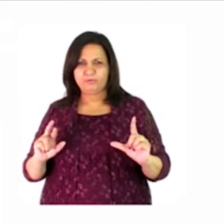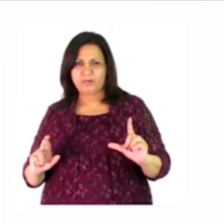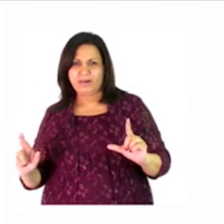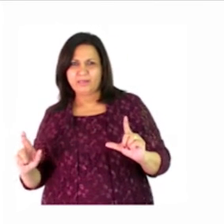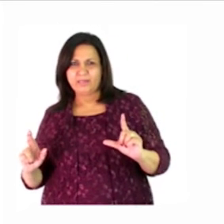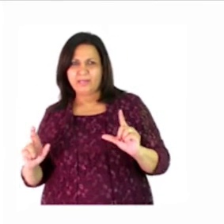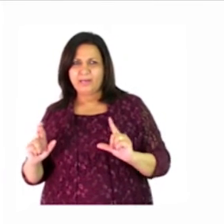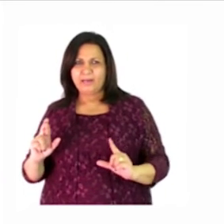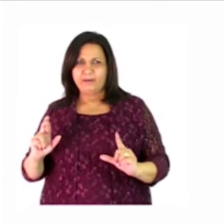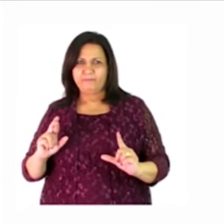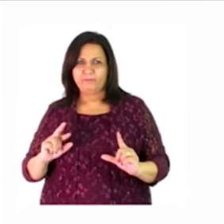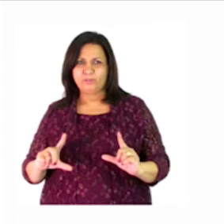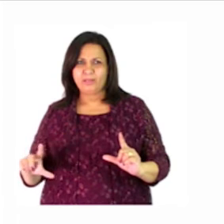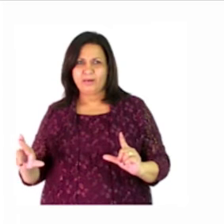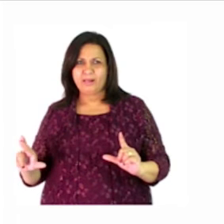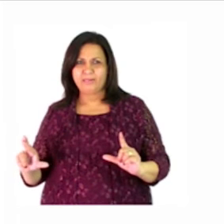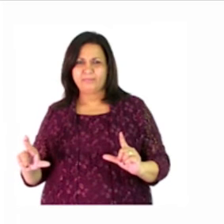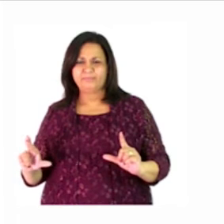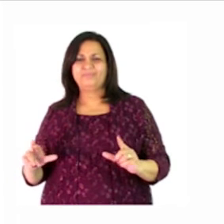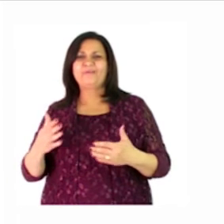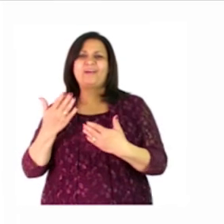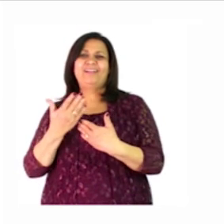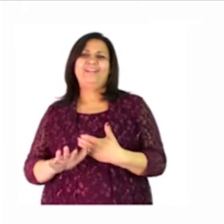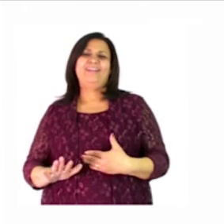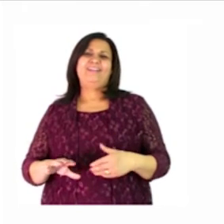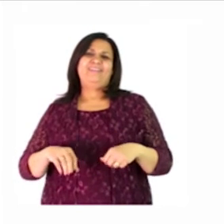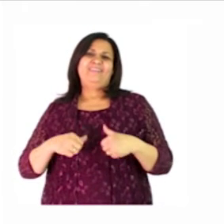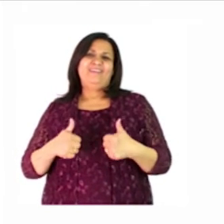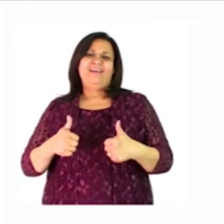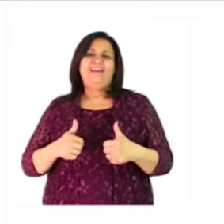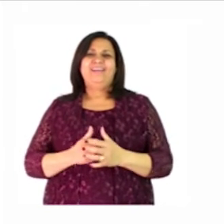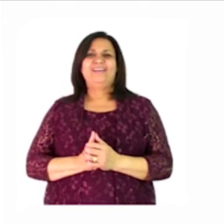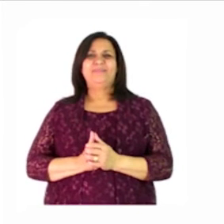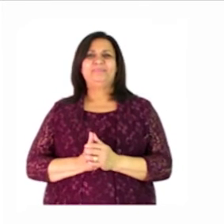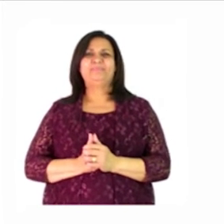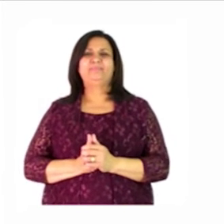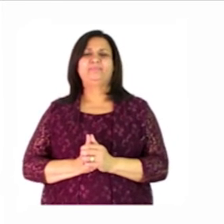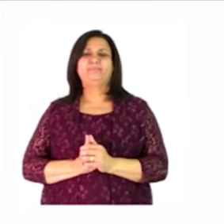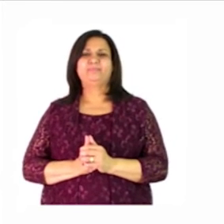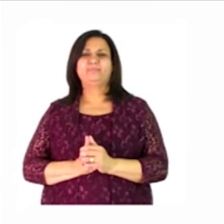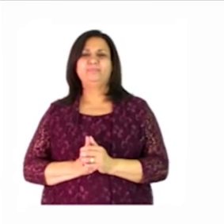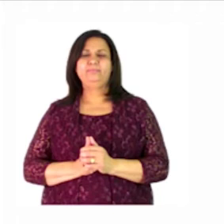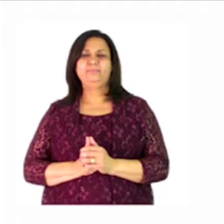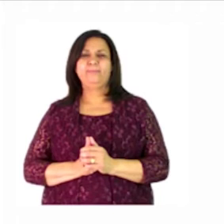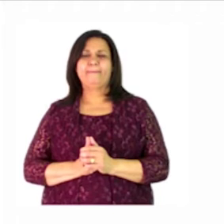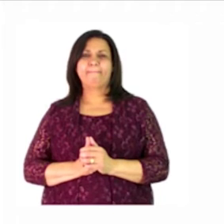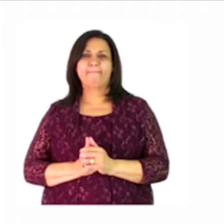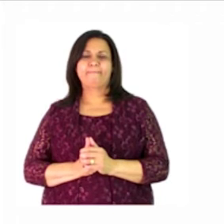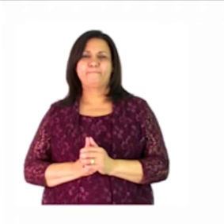the ladder. Well done. I'm sure you have been able to complete